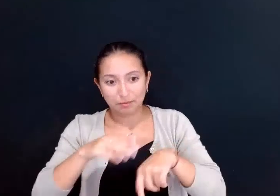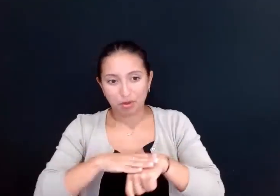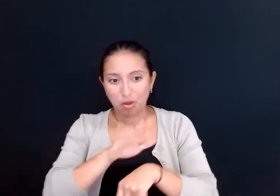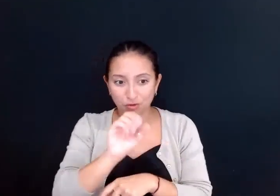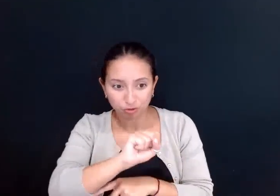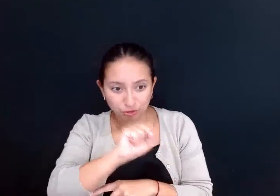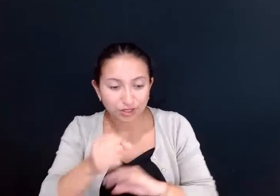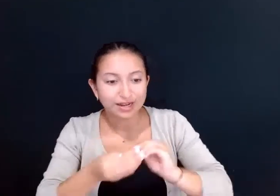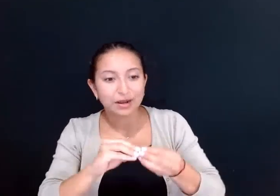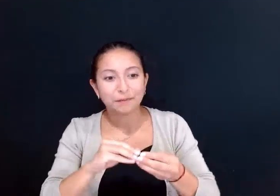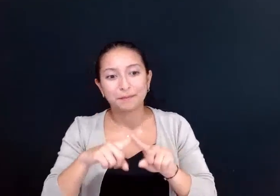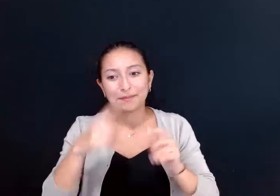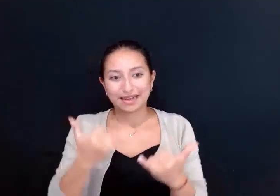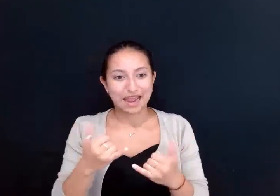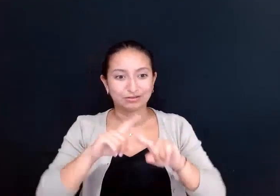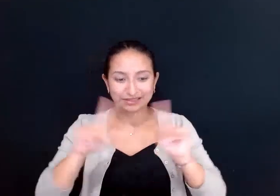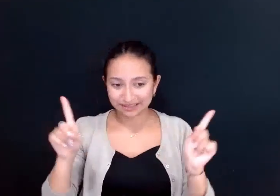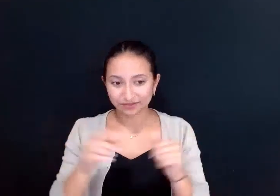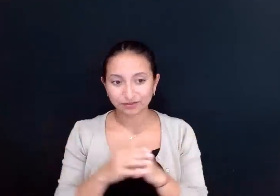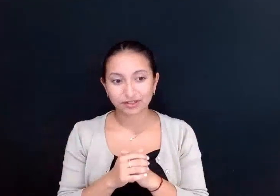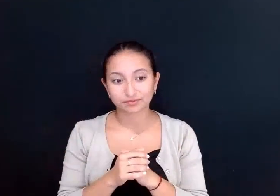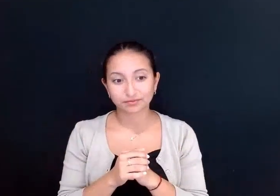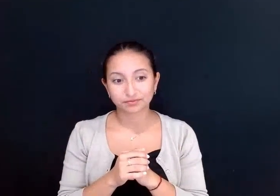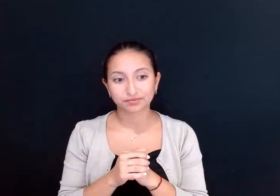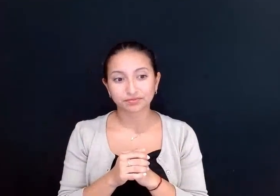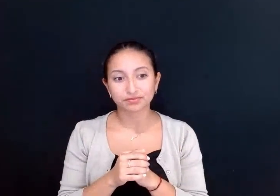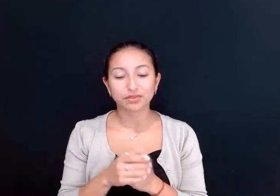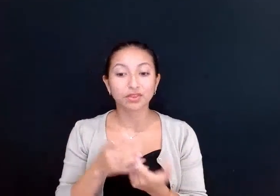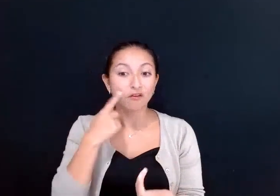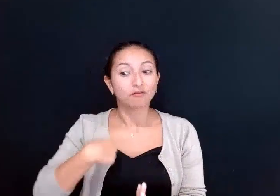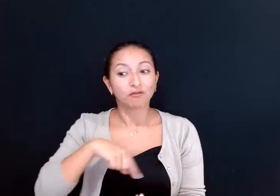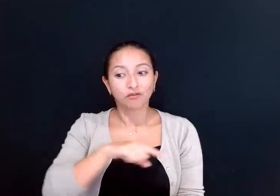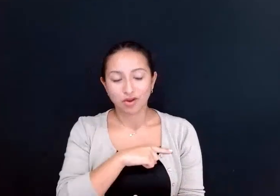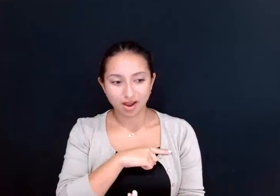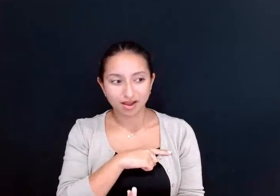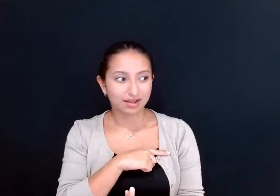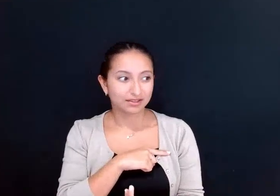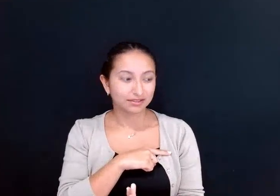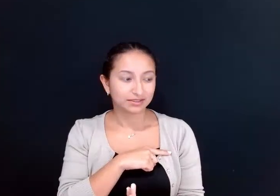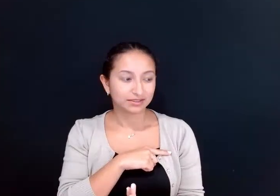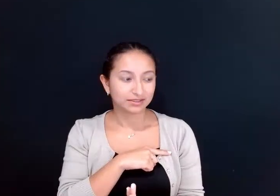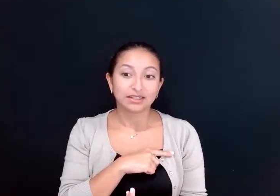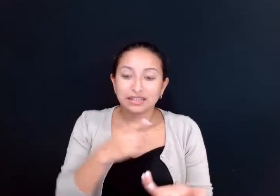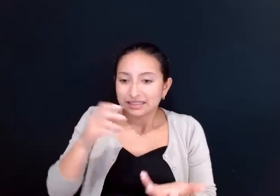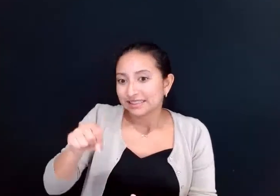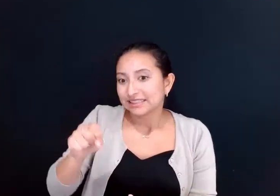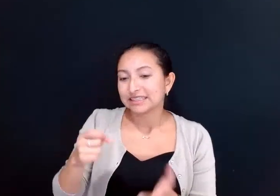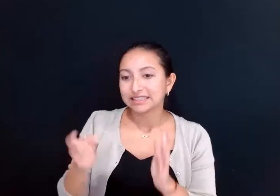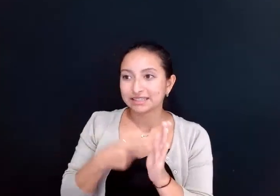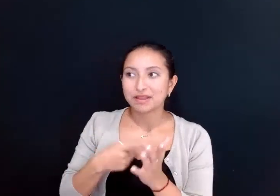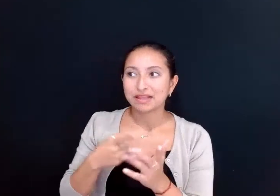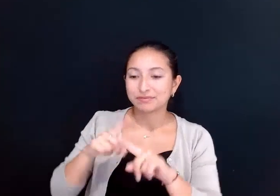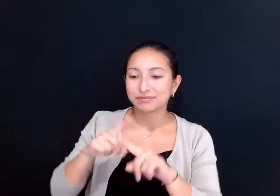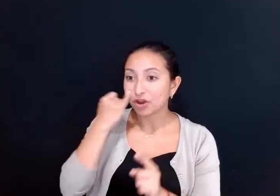especially when, for example, if a parent retires, and then the child might be eligible